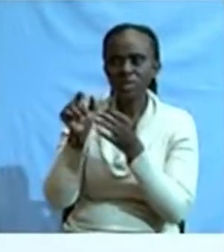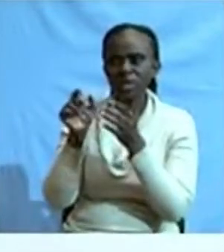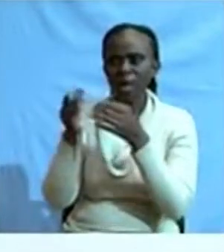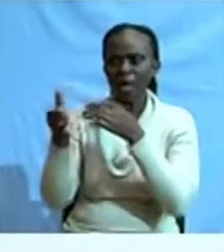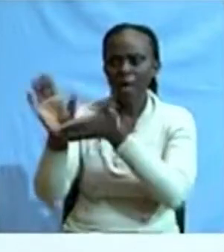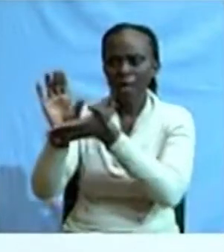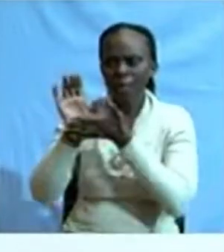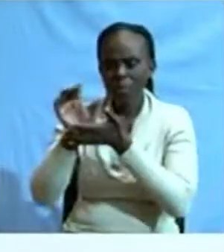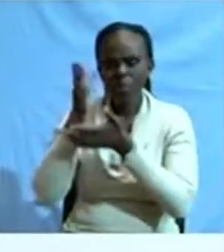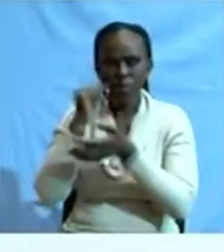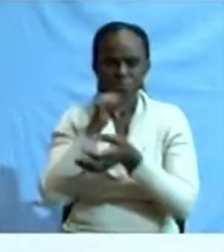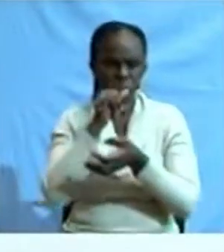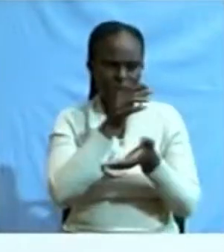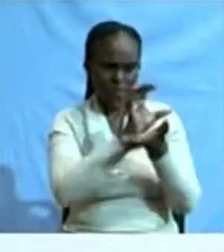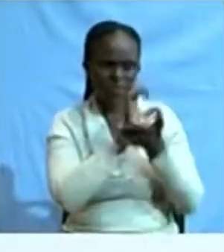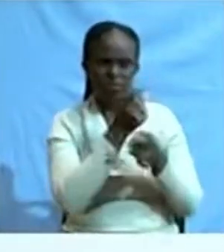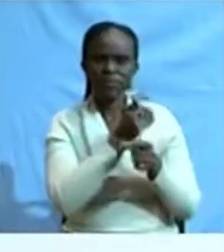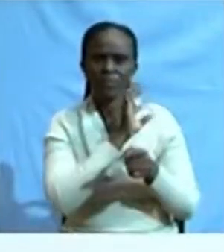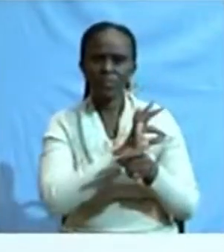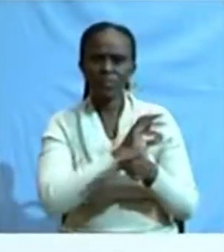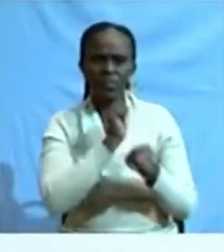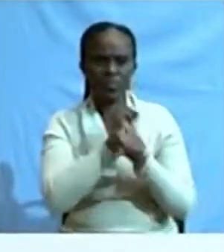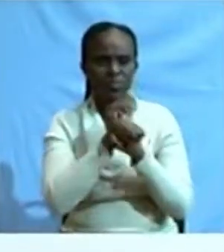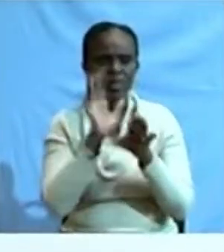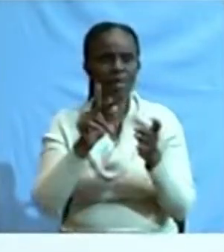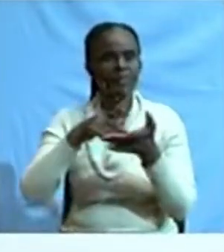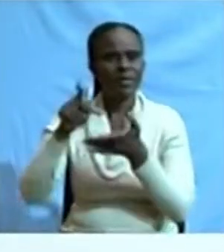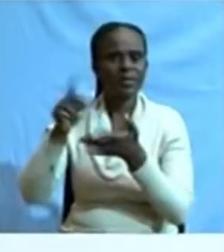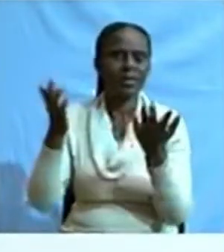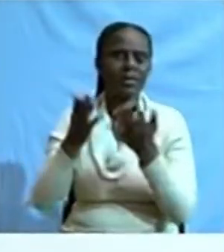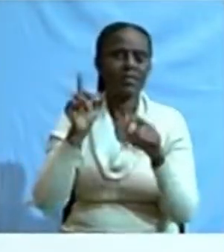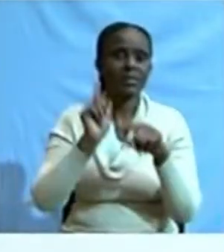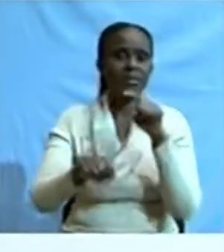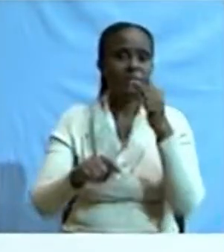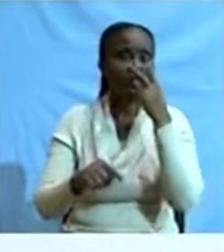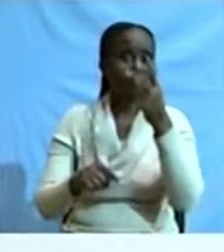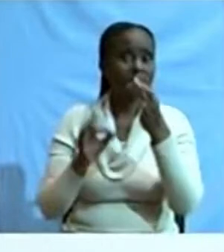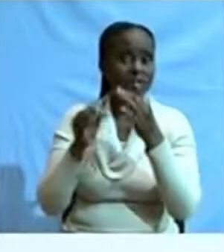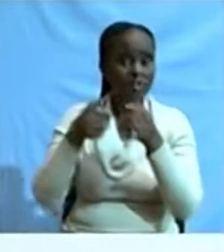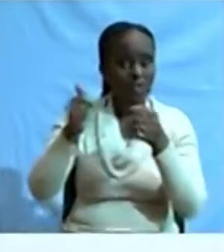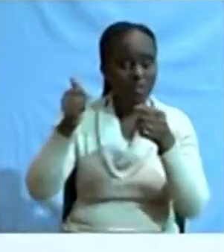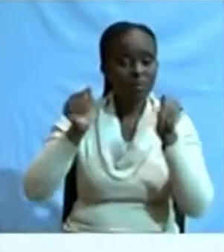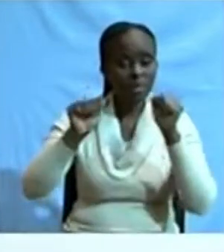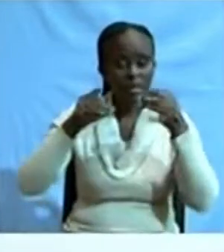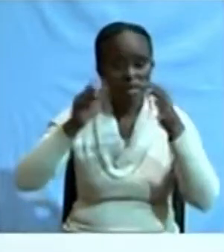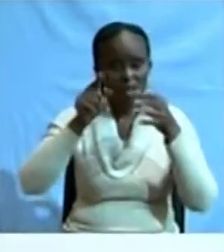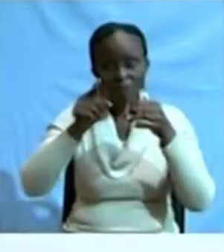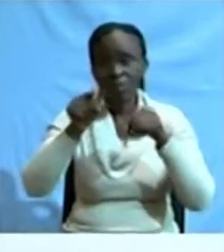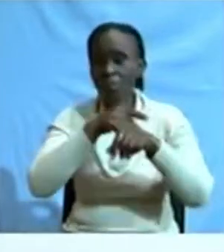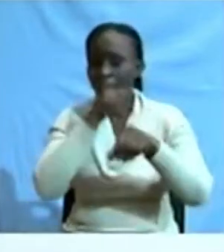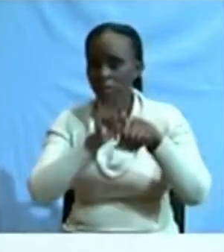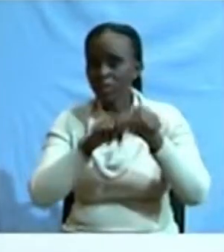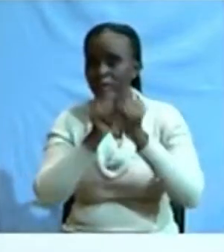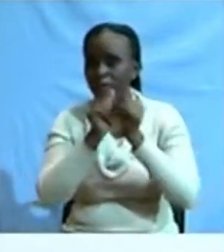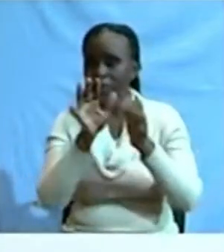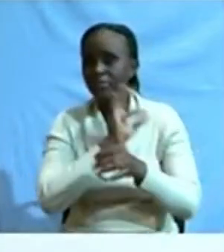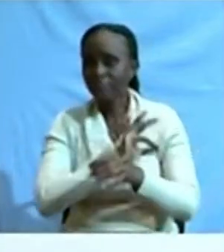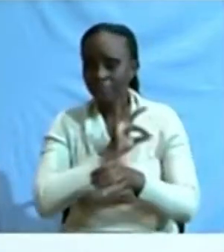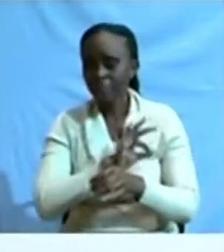you borrow from salaries so that workers would not be paid? And see if they would allow you to go for a long time without